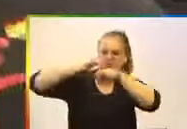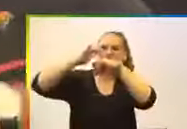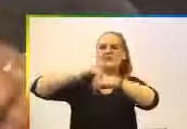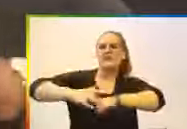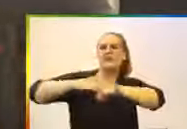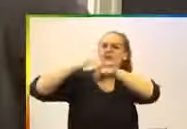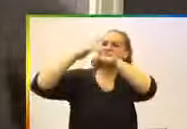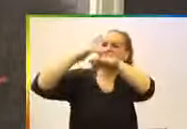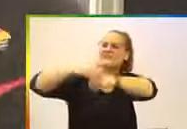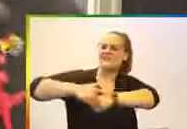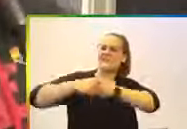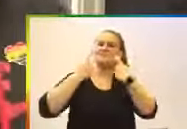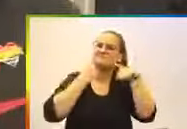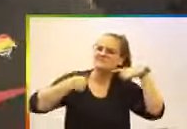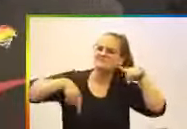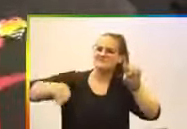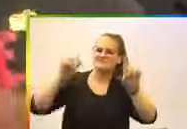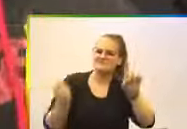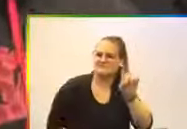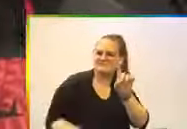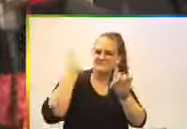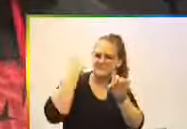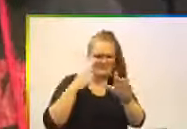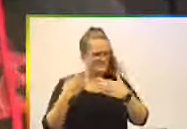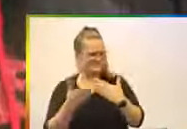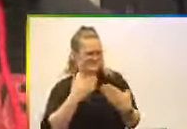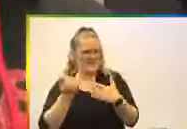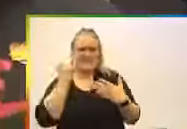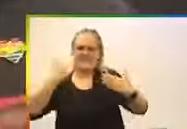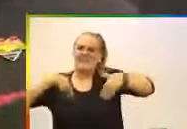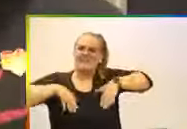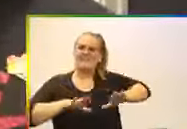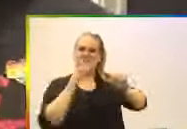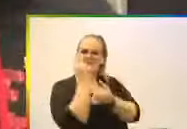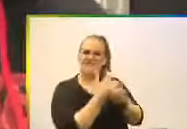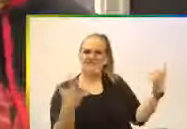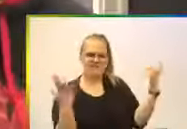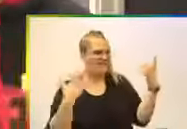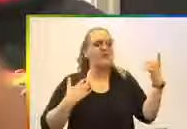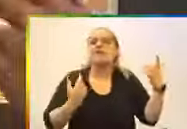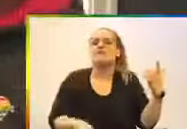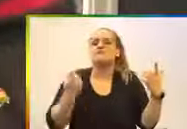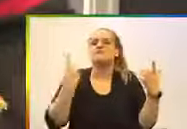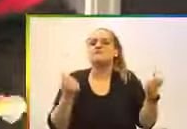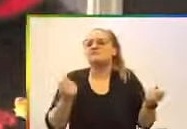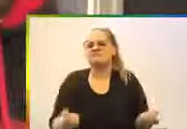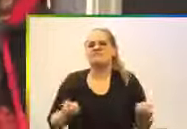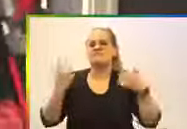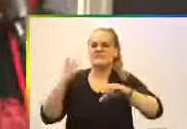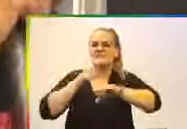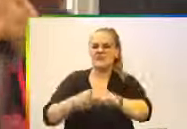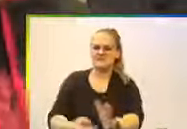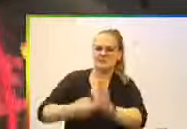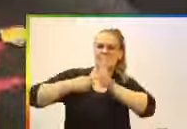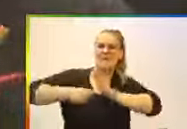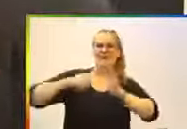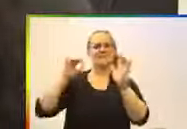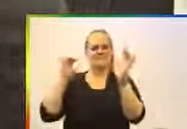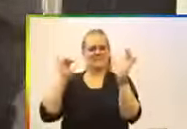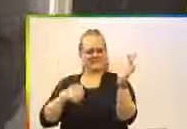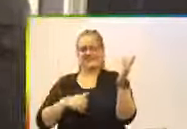second and figured out it couldn't matter if I was giving it everything that I have. The time that it took, yo, it made me laugh like,